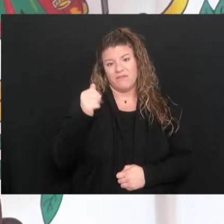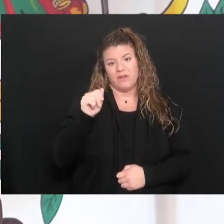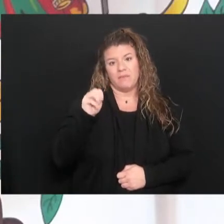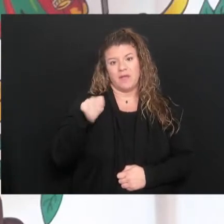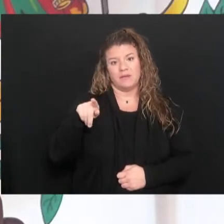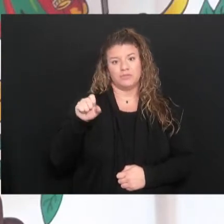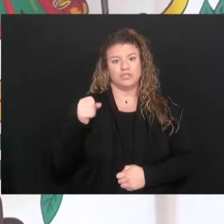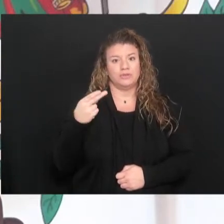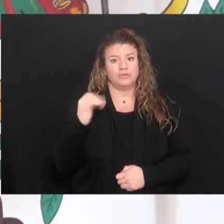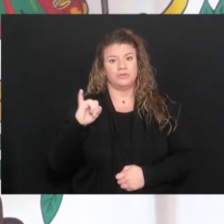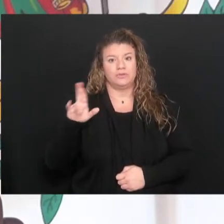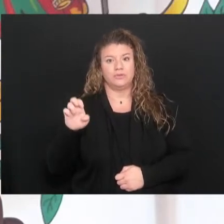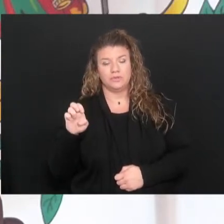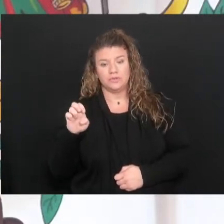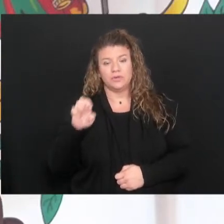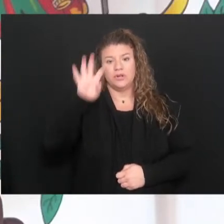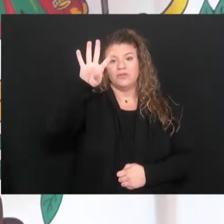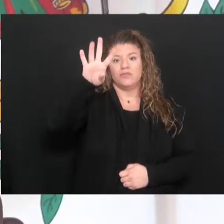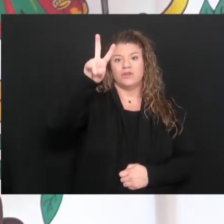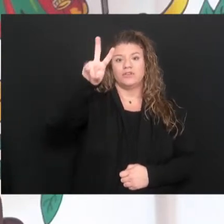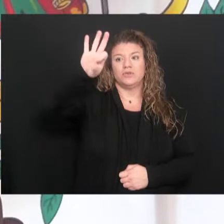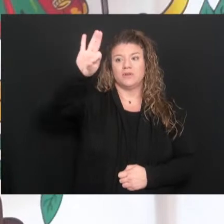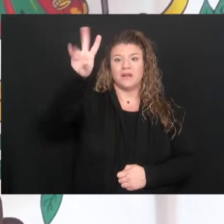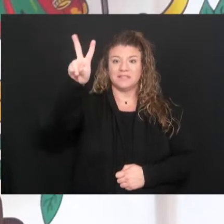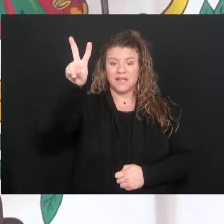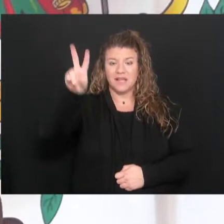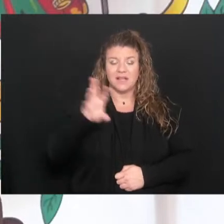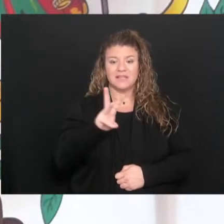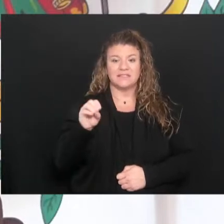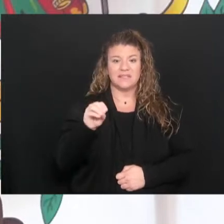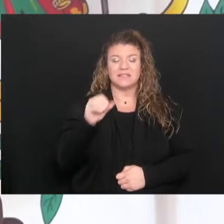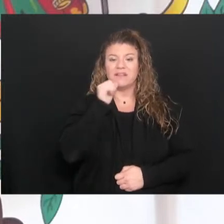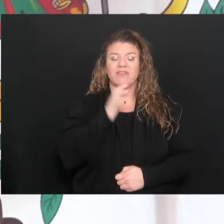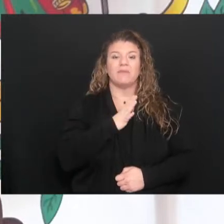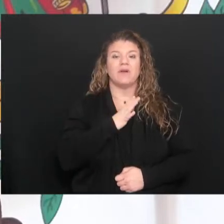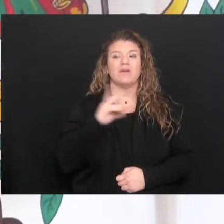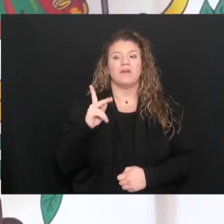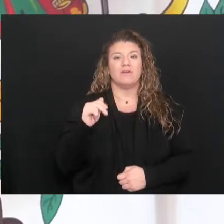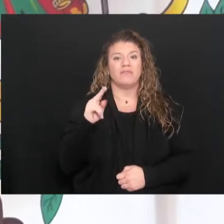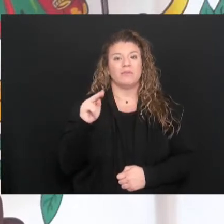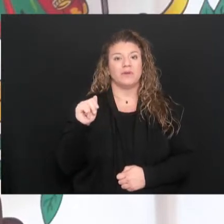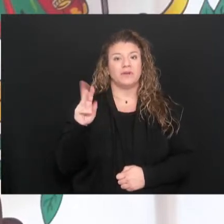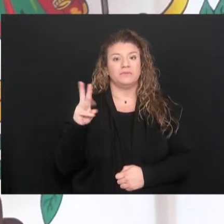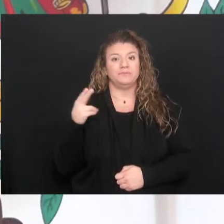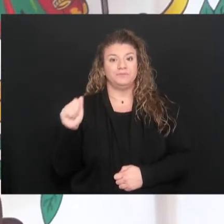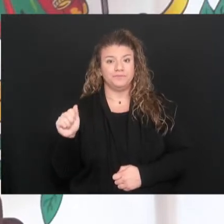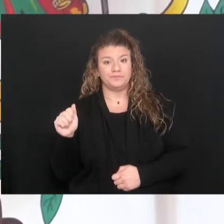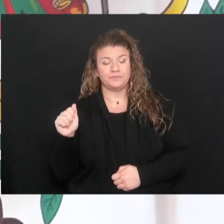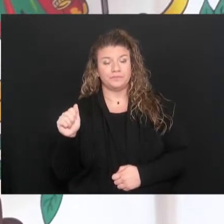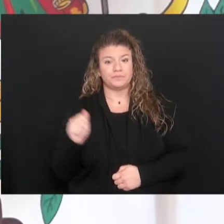County. The 4,292nd death, a 60-year-old female from Kanawha County.